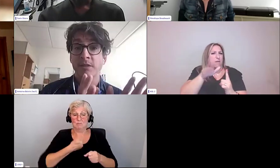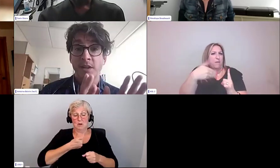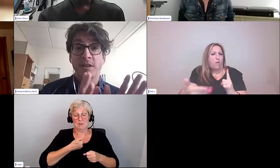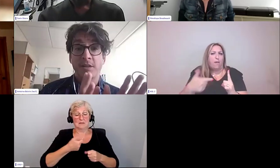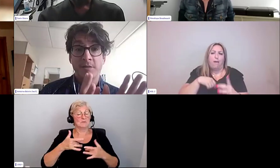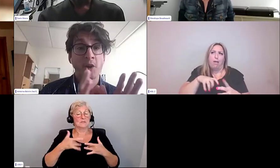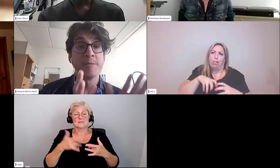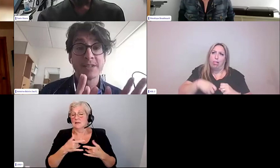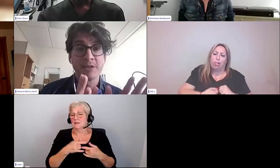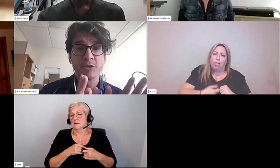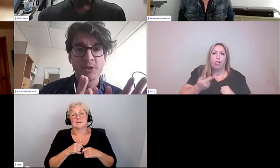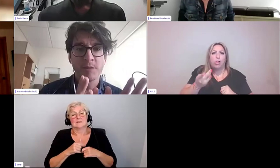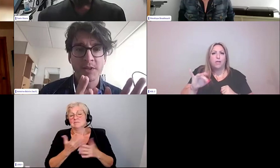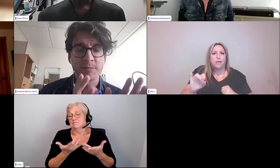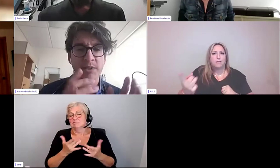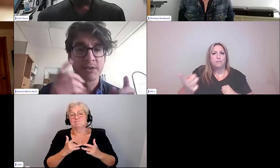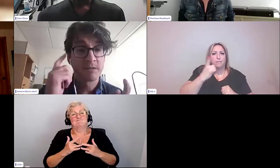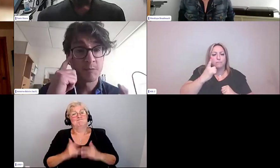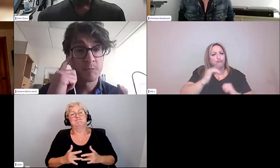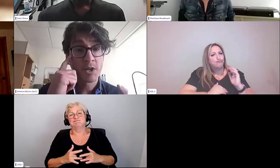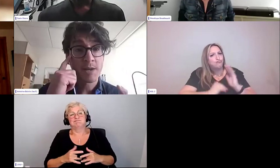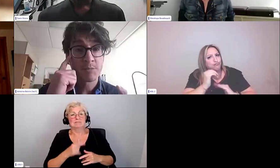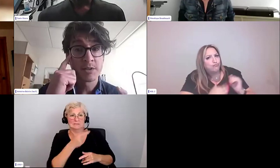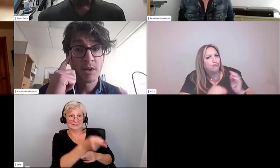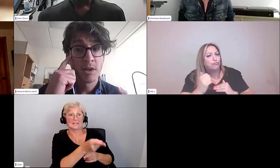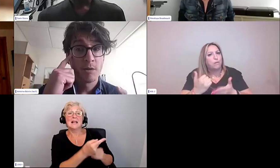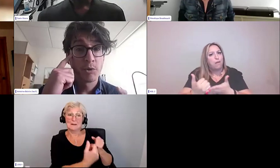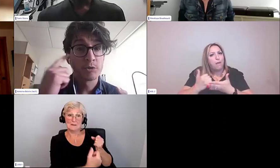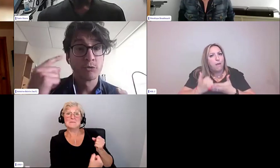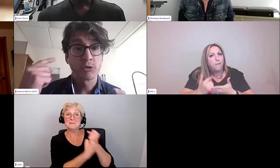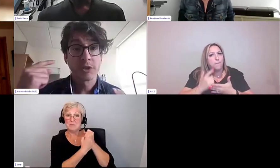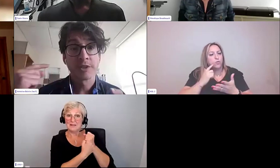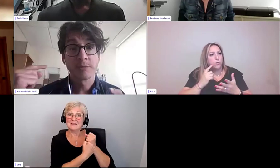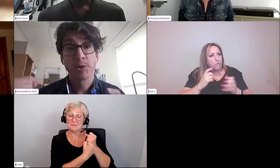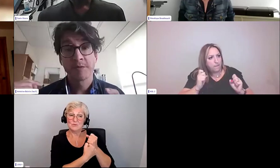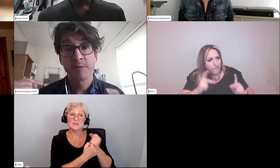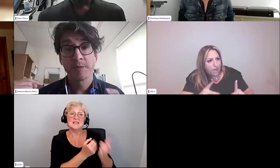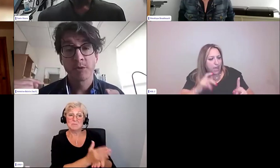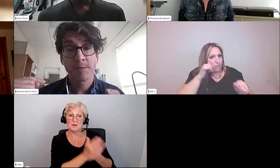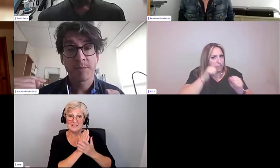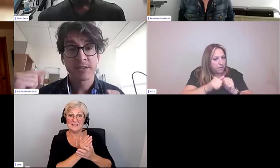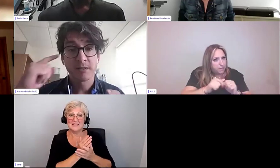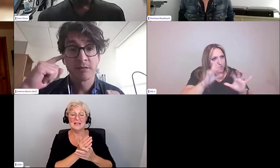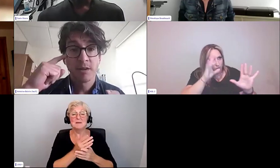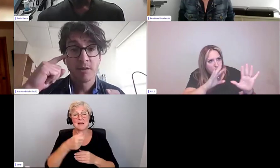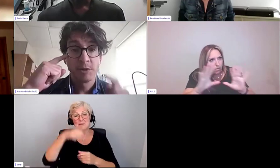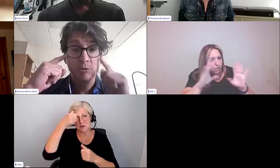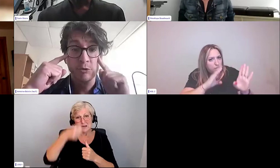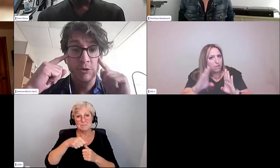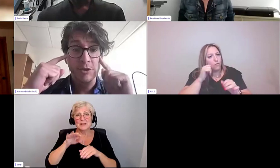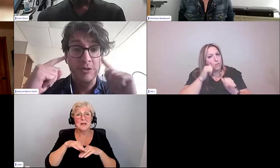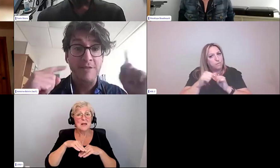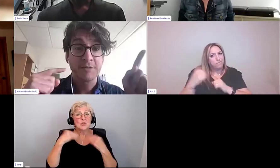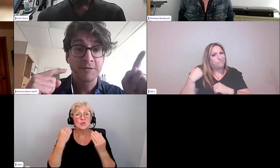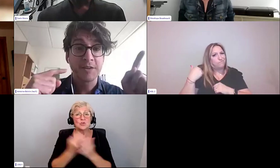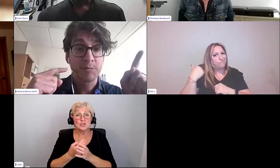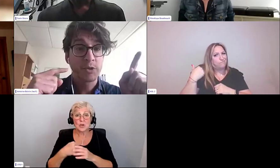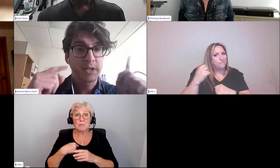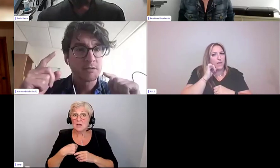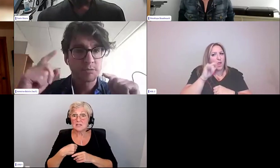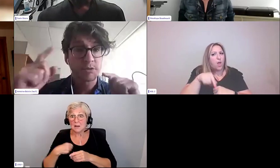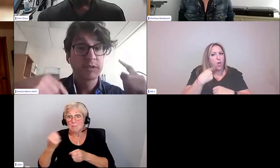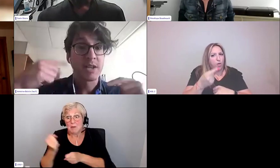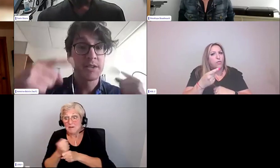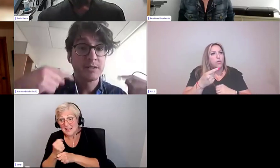distress, and Ghislaine comforted me and helped me to put things back into perspective and reminded me of, not of all the things